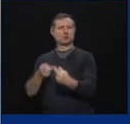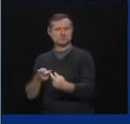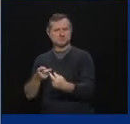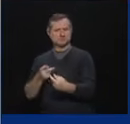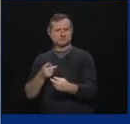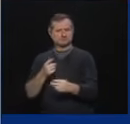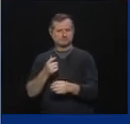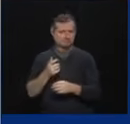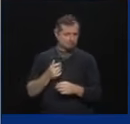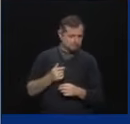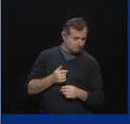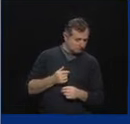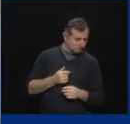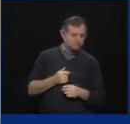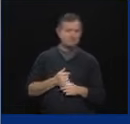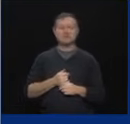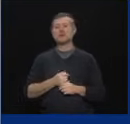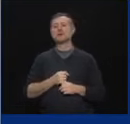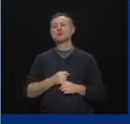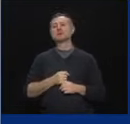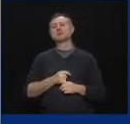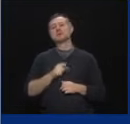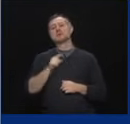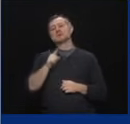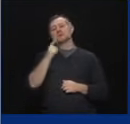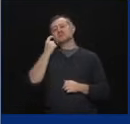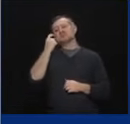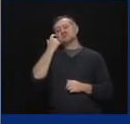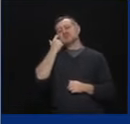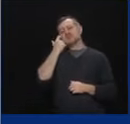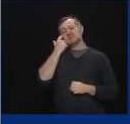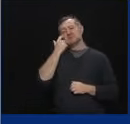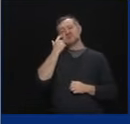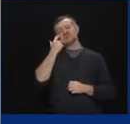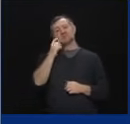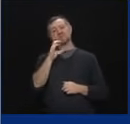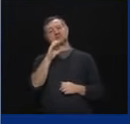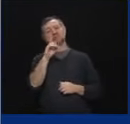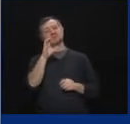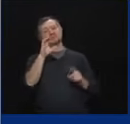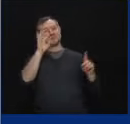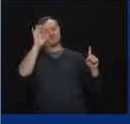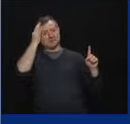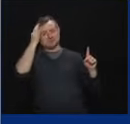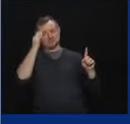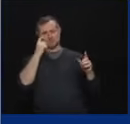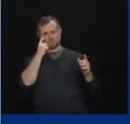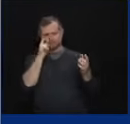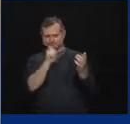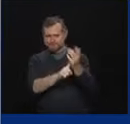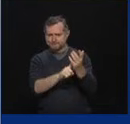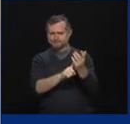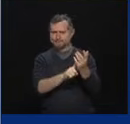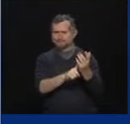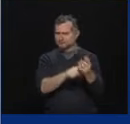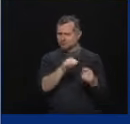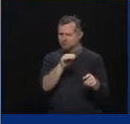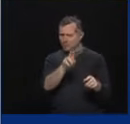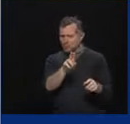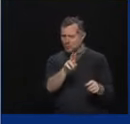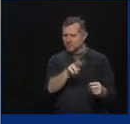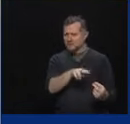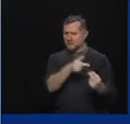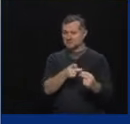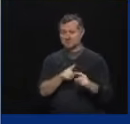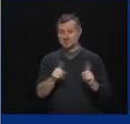one identified by the CDC. We're following it, tracking it here in Albany in our Wadsworth labs as well. But I'll keep you all apprised if we start